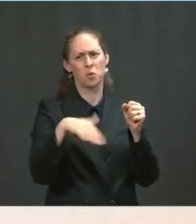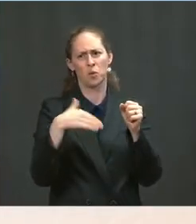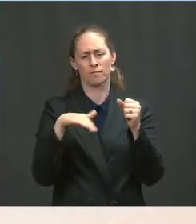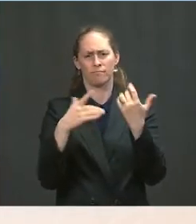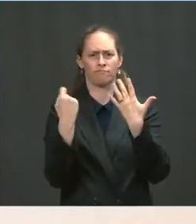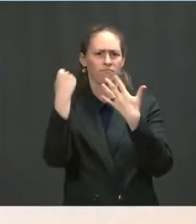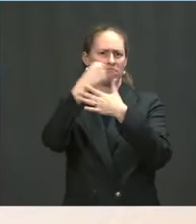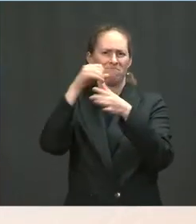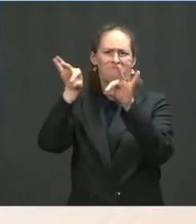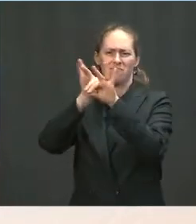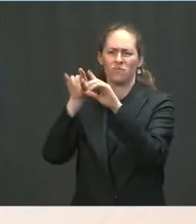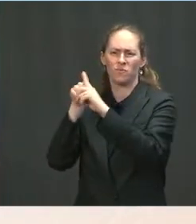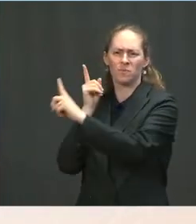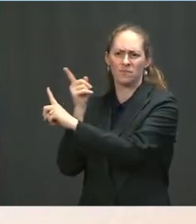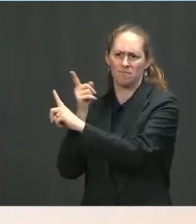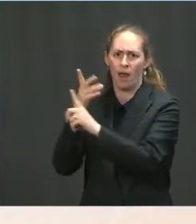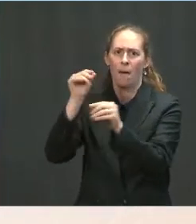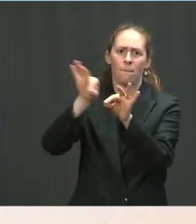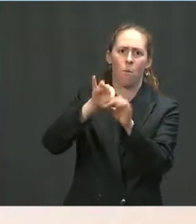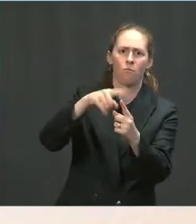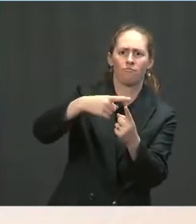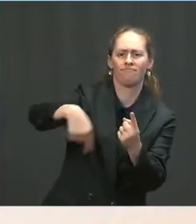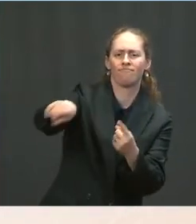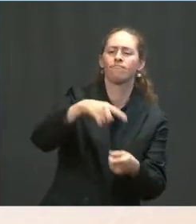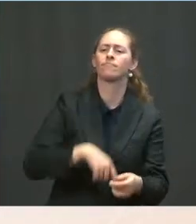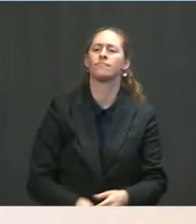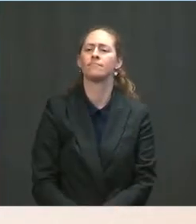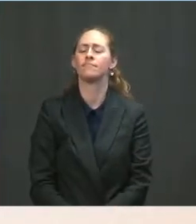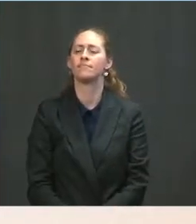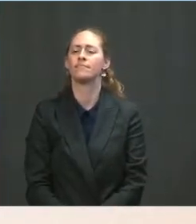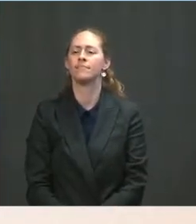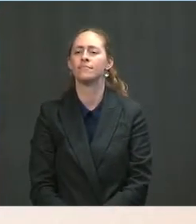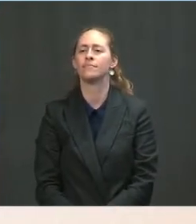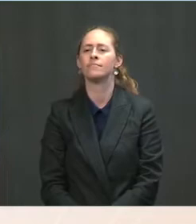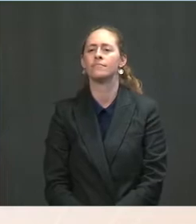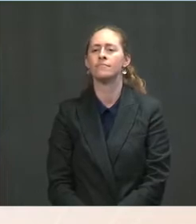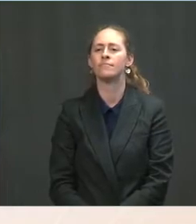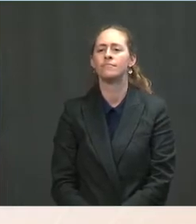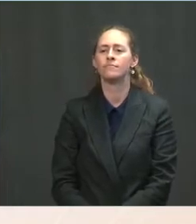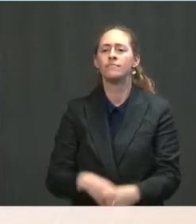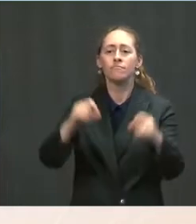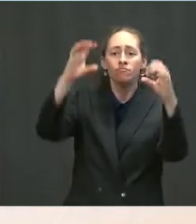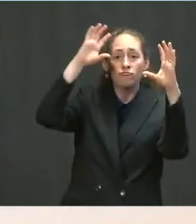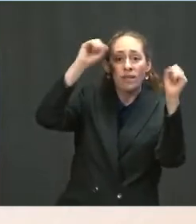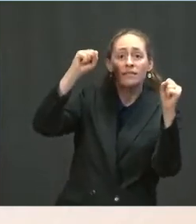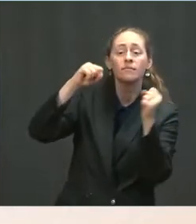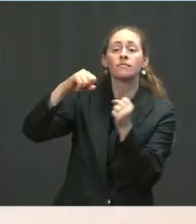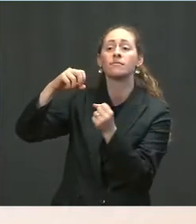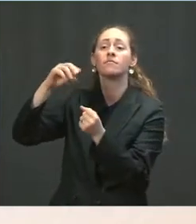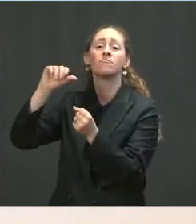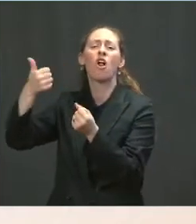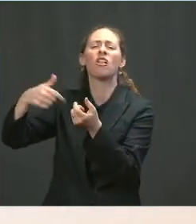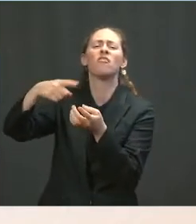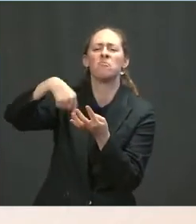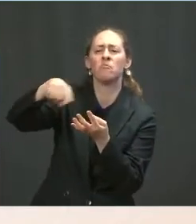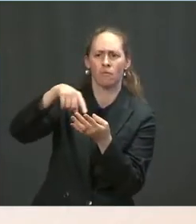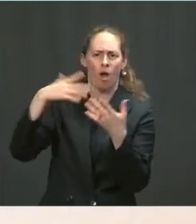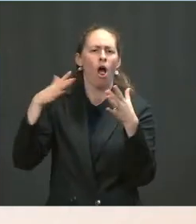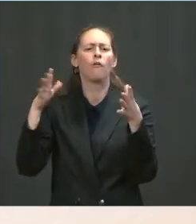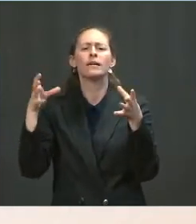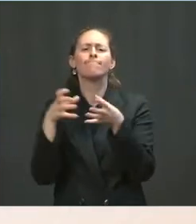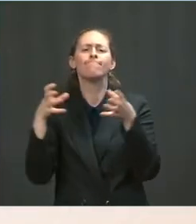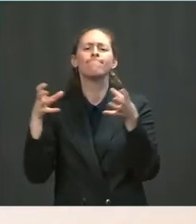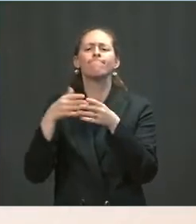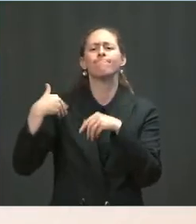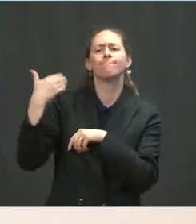for them. The President and the Speaker, the Leader Schumer, are regularly in touch about this, but they wanted to have this meeting in